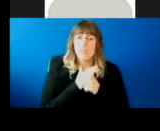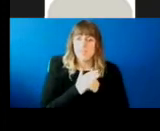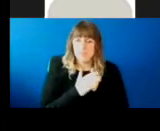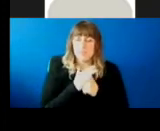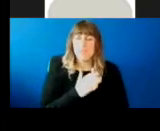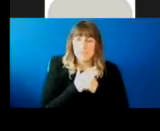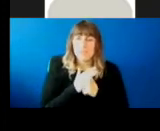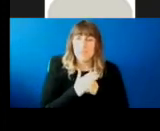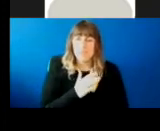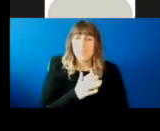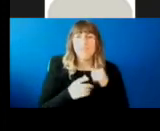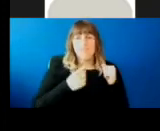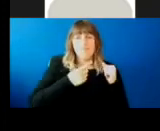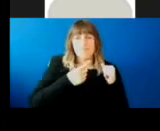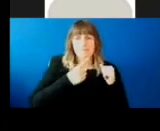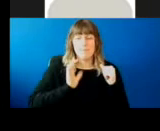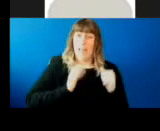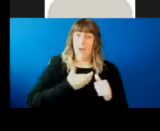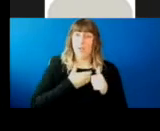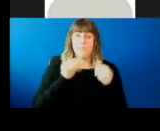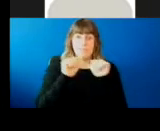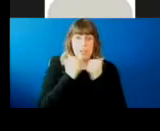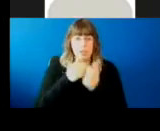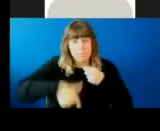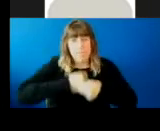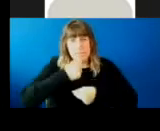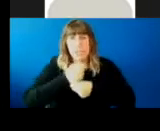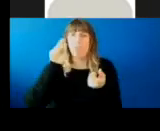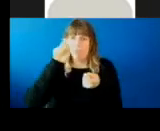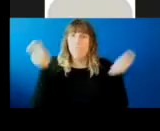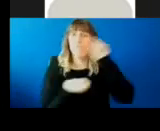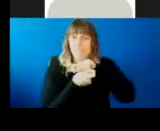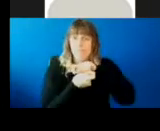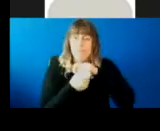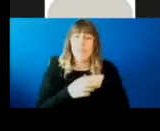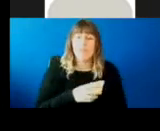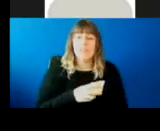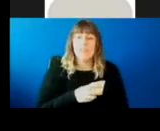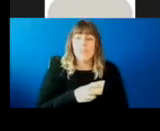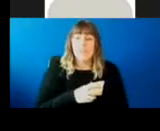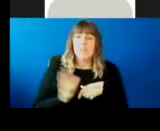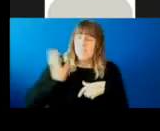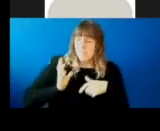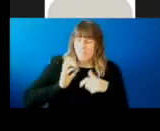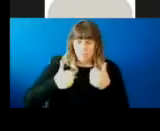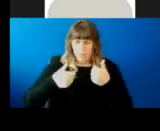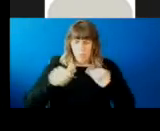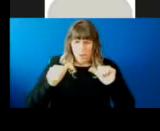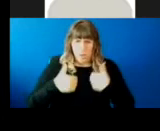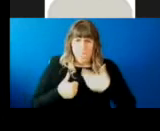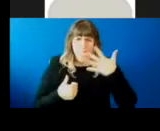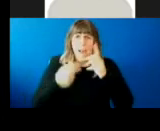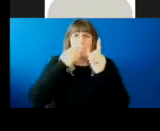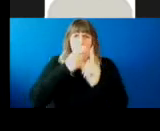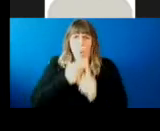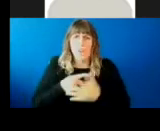a revamp for our agency this year, and we were trying to hit like 5 different things. We were trying to grow